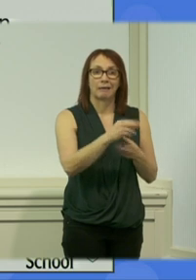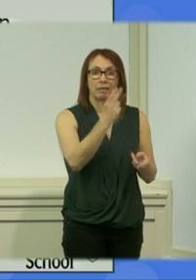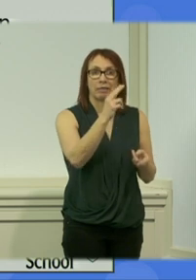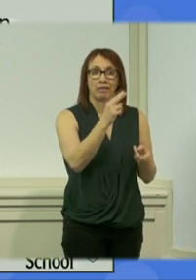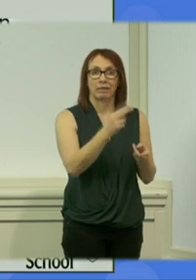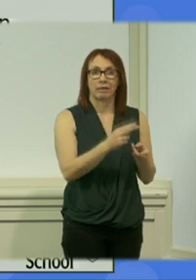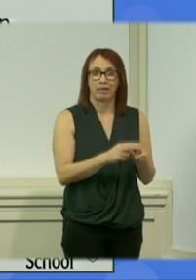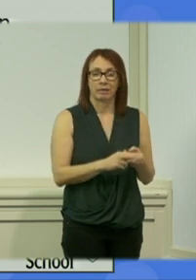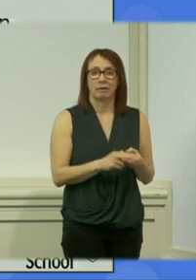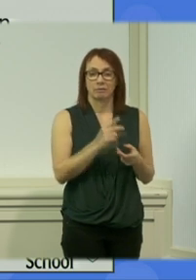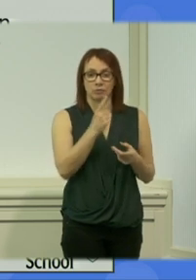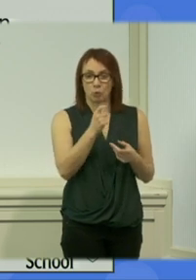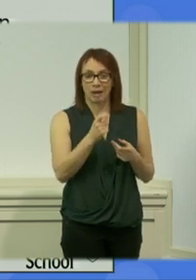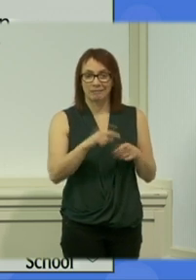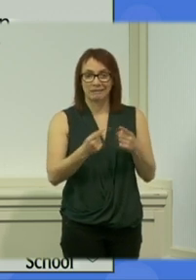of time,